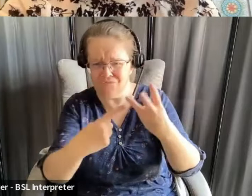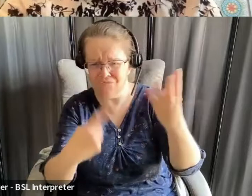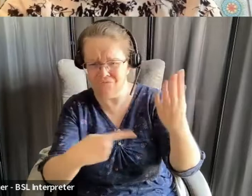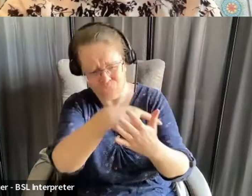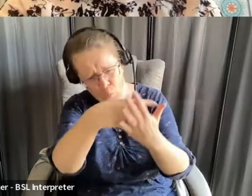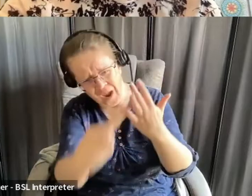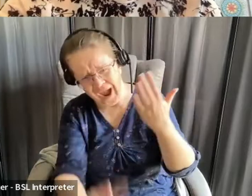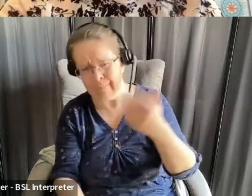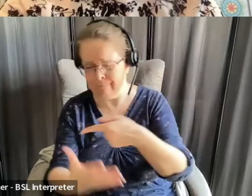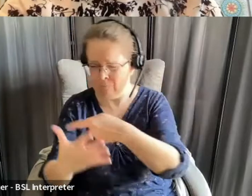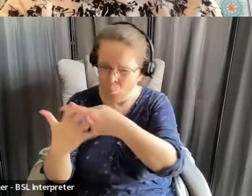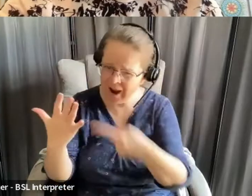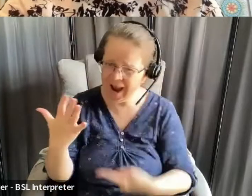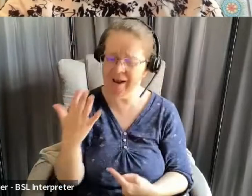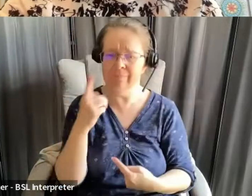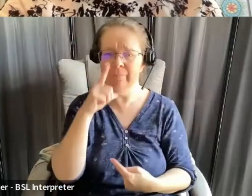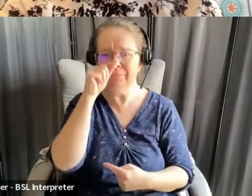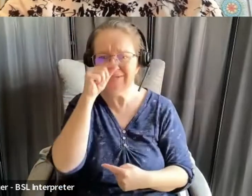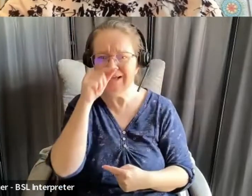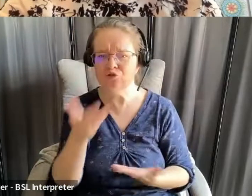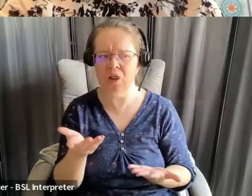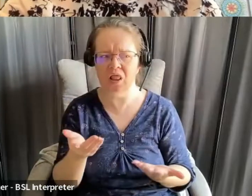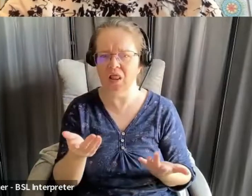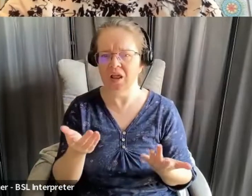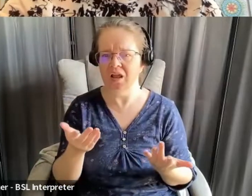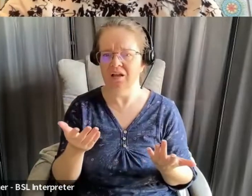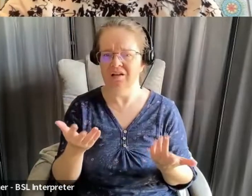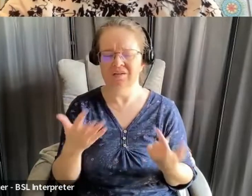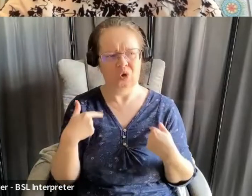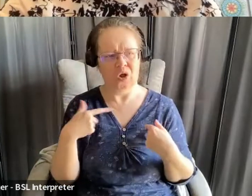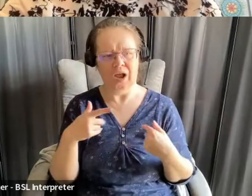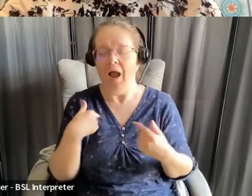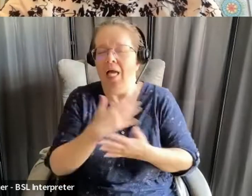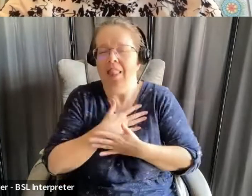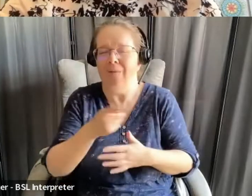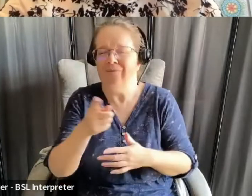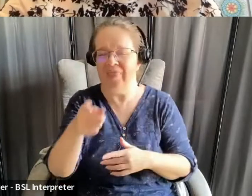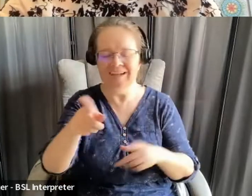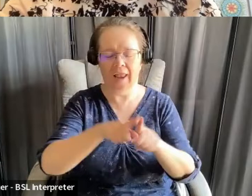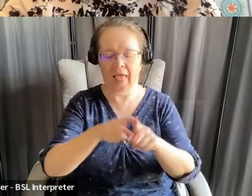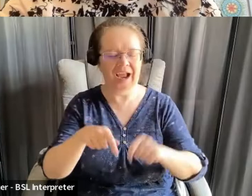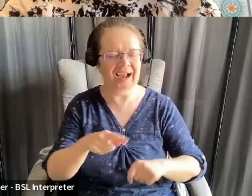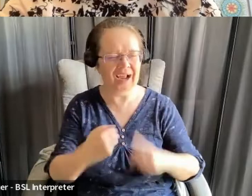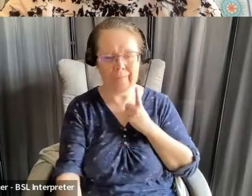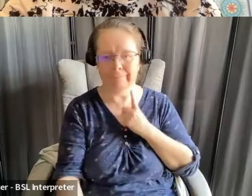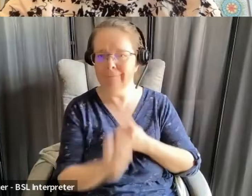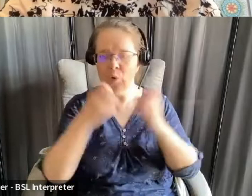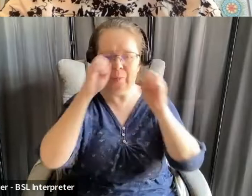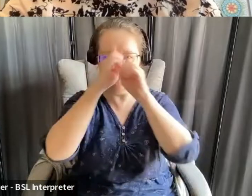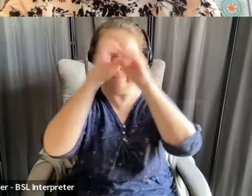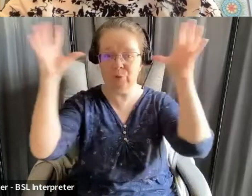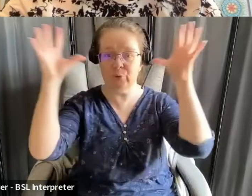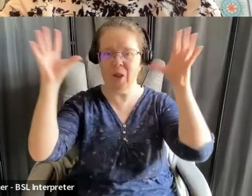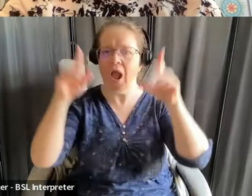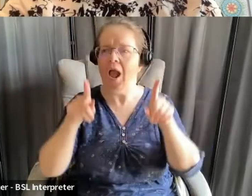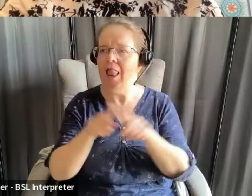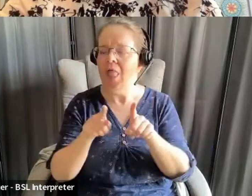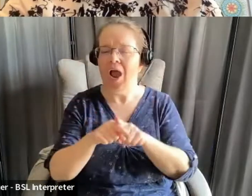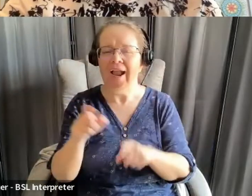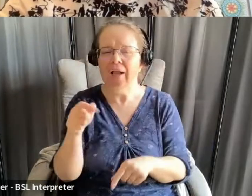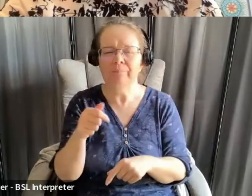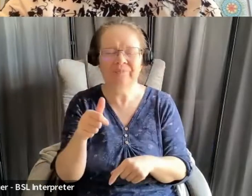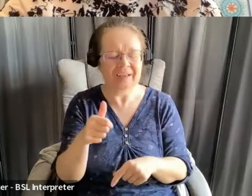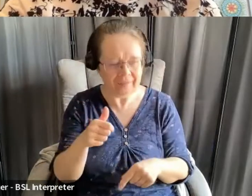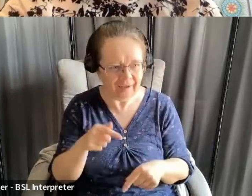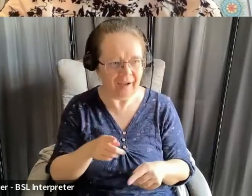more potential, that you wanted to reach. And I love that moment, because that's what we call in careers like a turning point. And